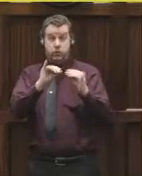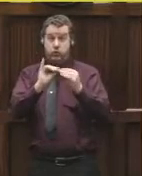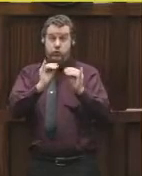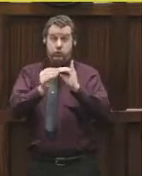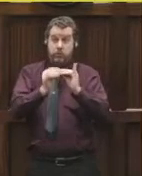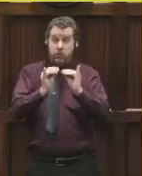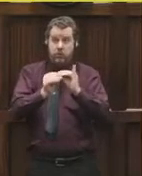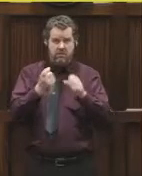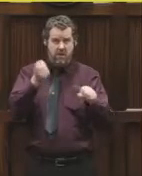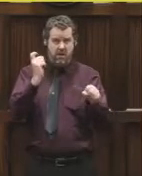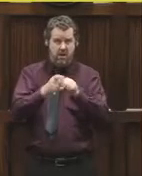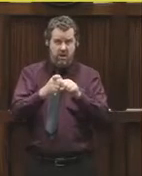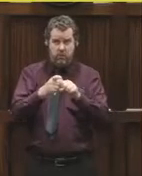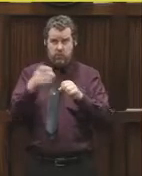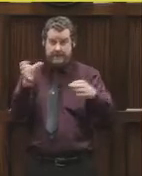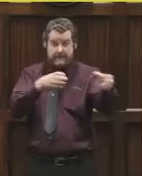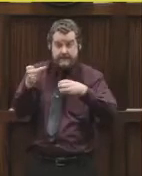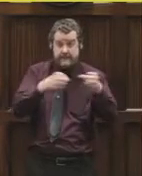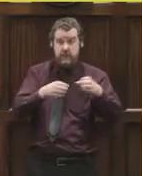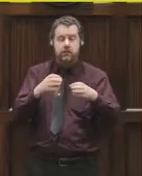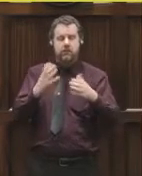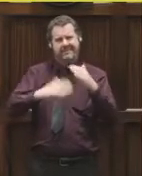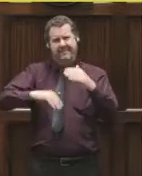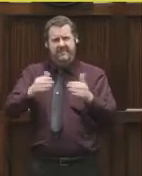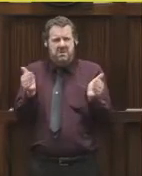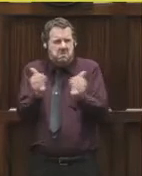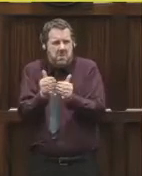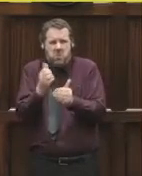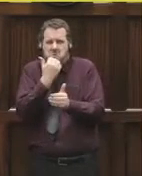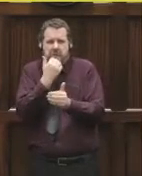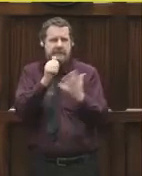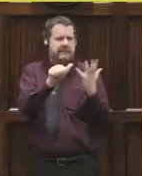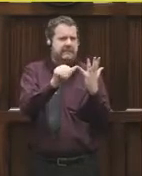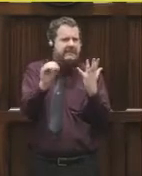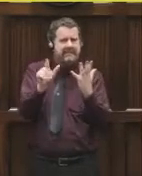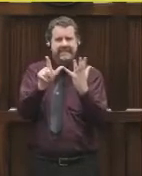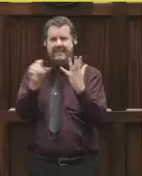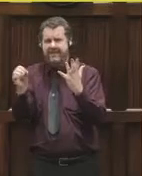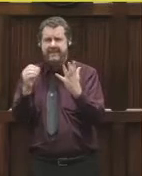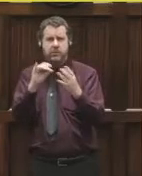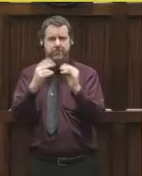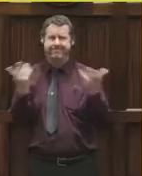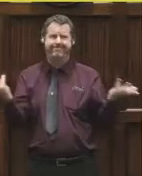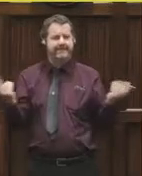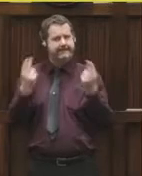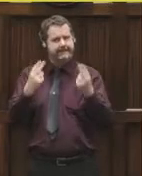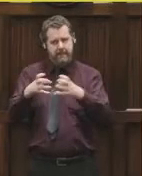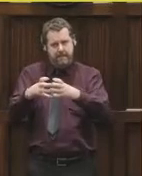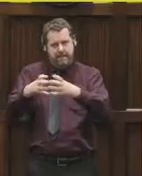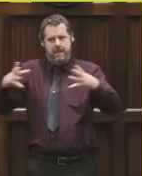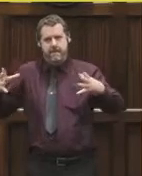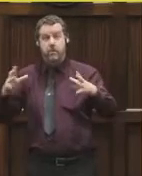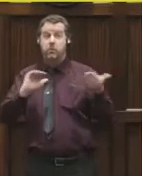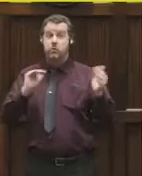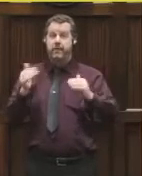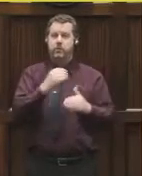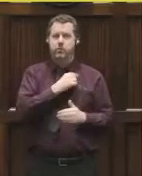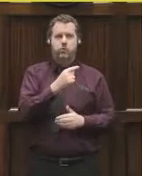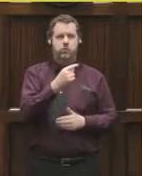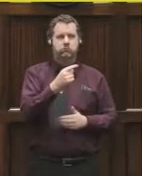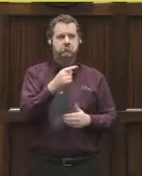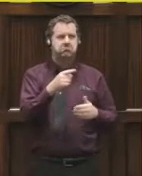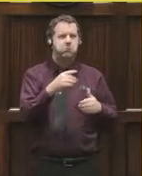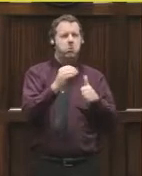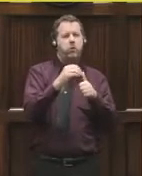approximately 60 to 70 interpreters in the state. This has to greatly increase. Compare that state's number to a comparable